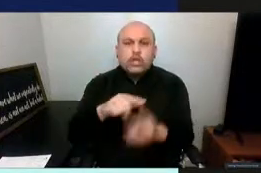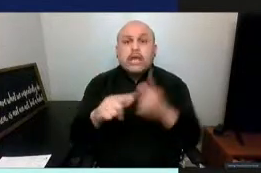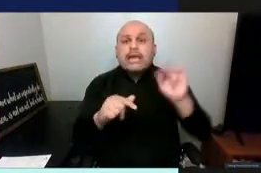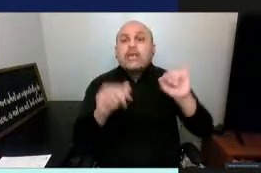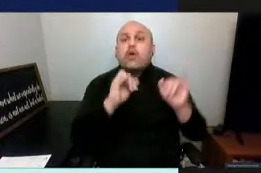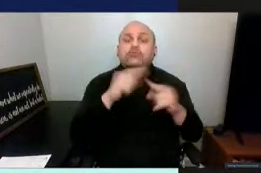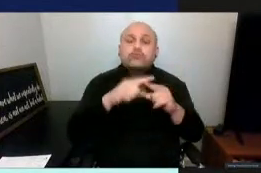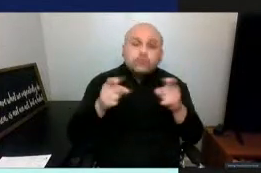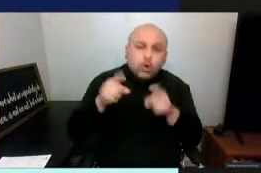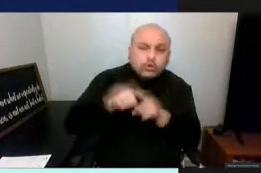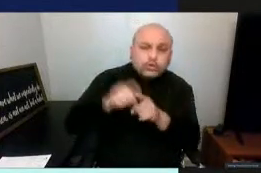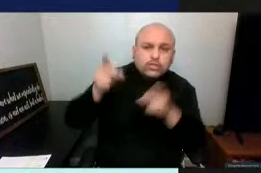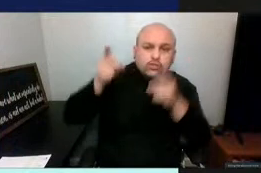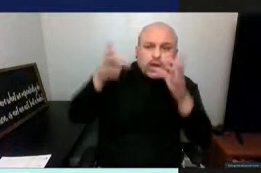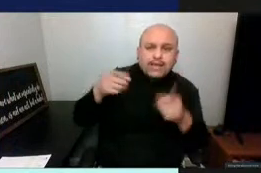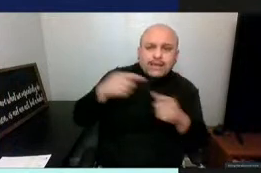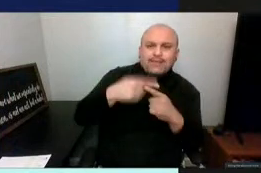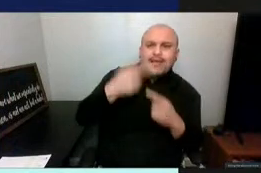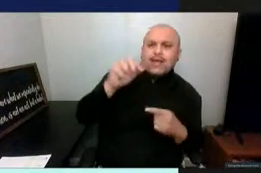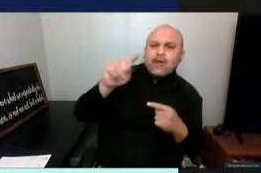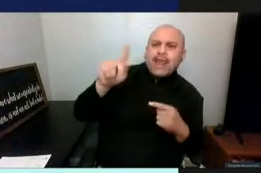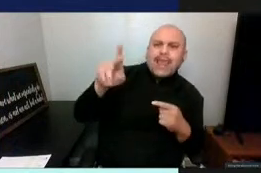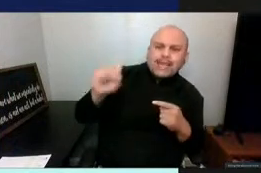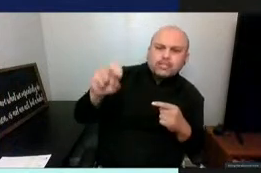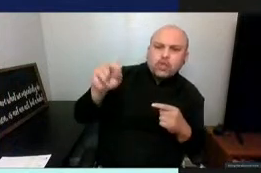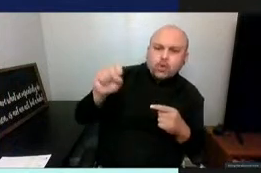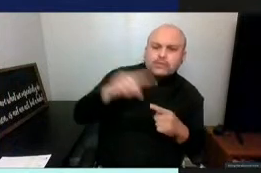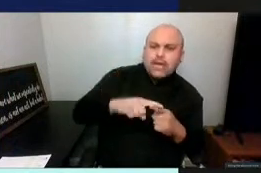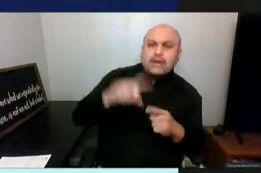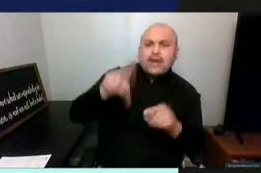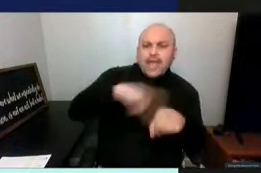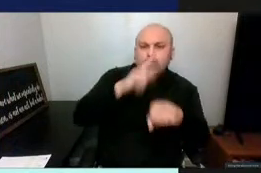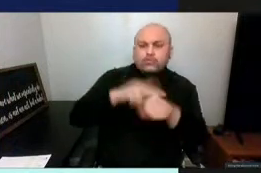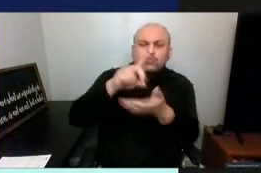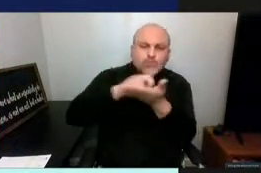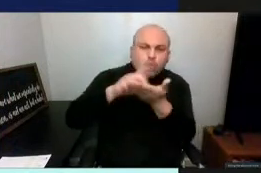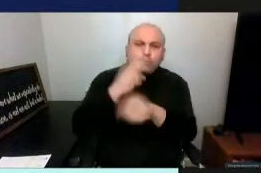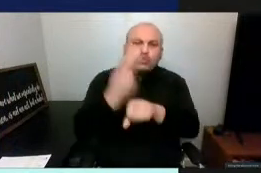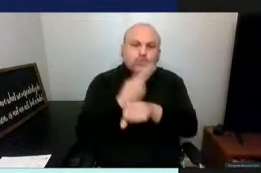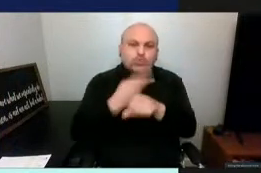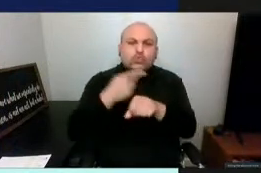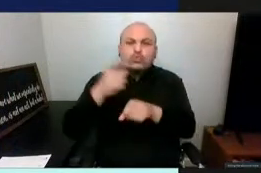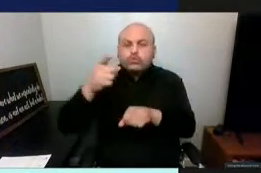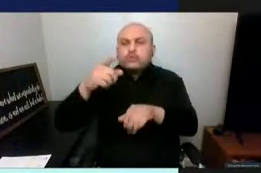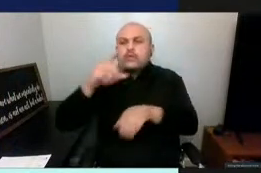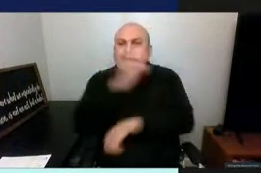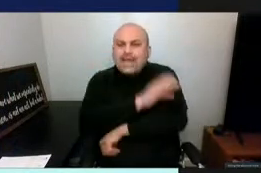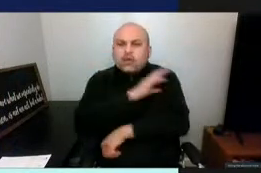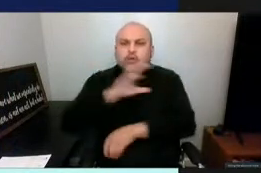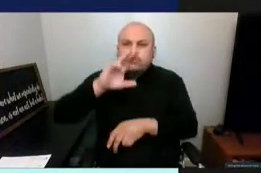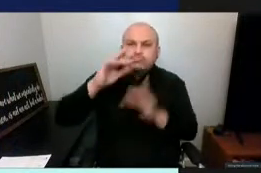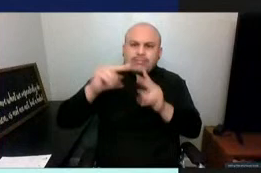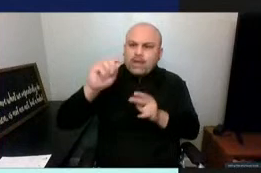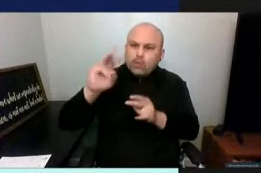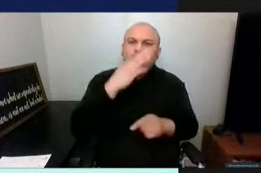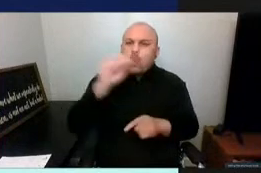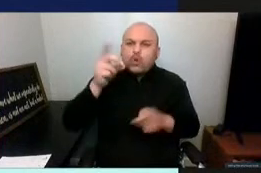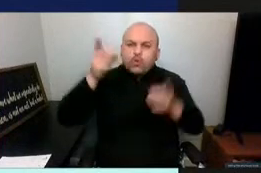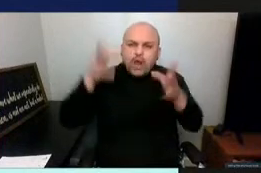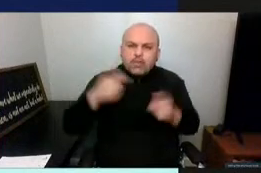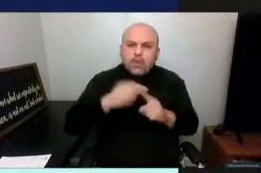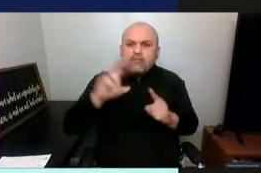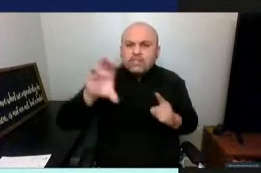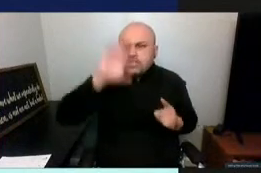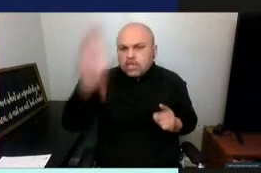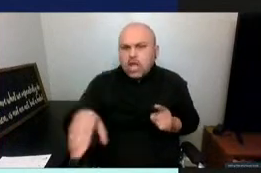Node of the National Drug Abuse Treatment Clinical Trials Network. He's the co-director of the Rush University of Chicago